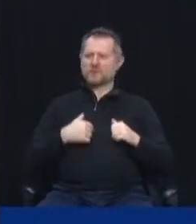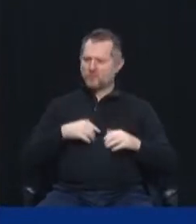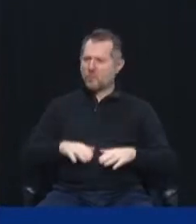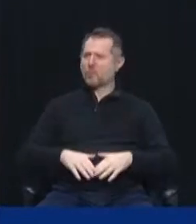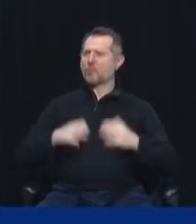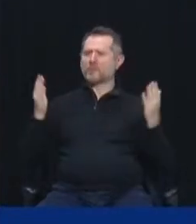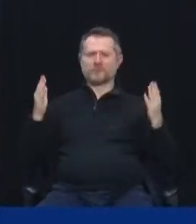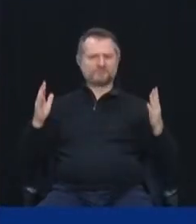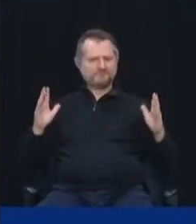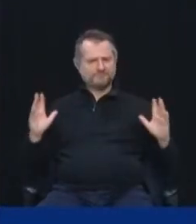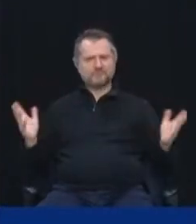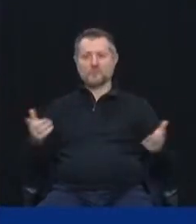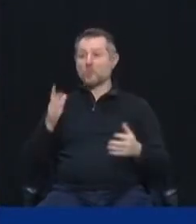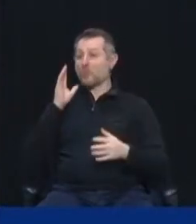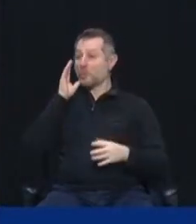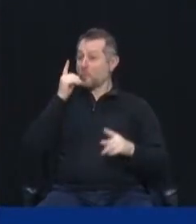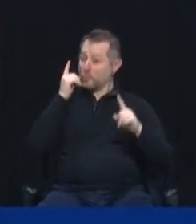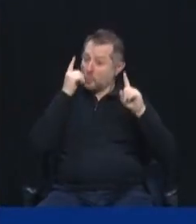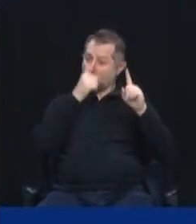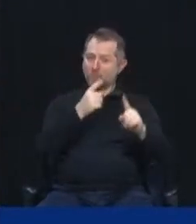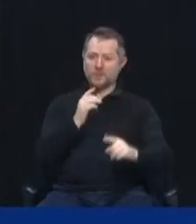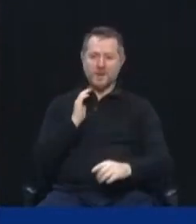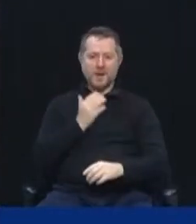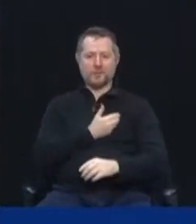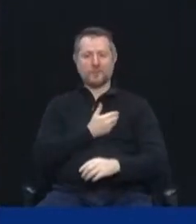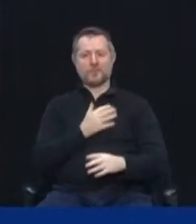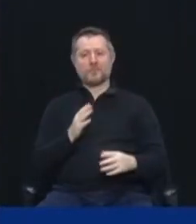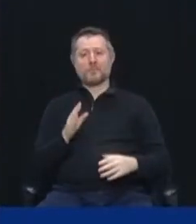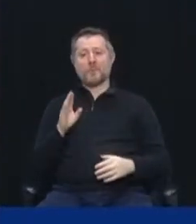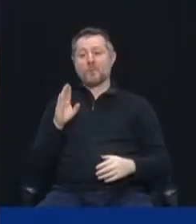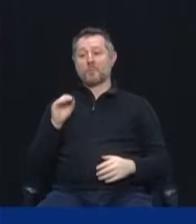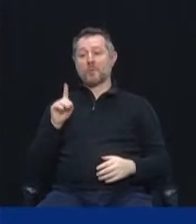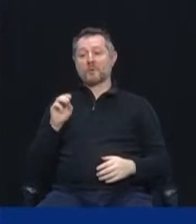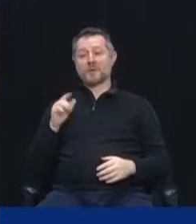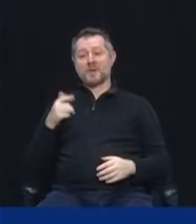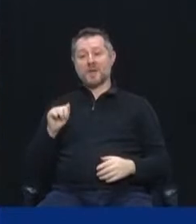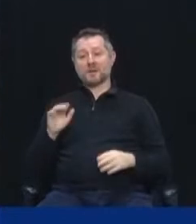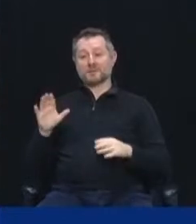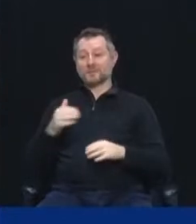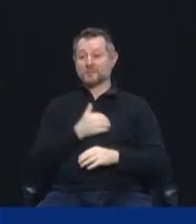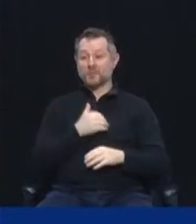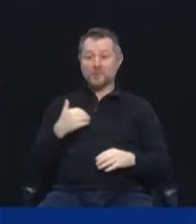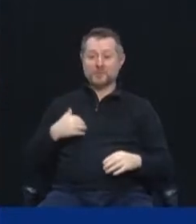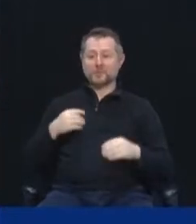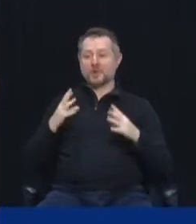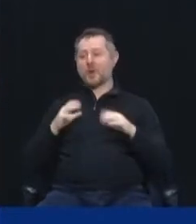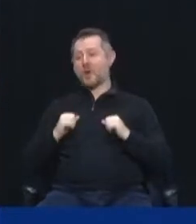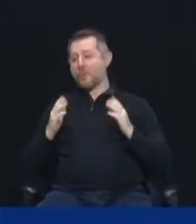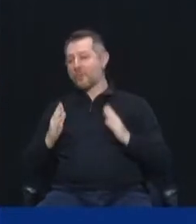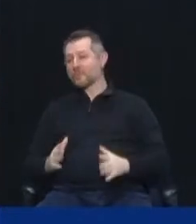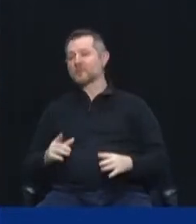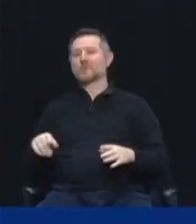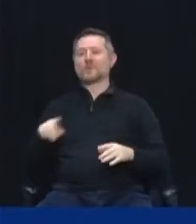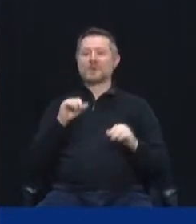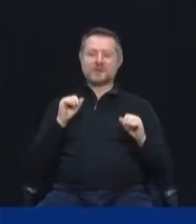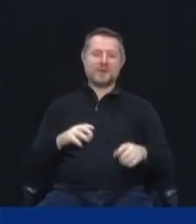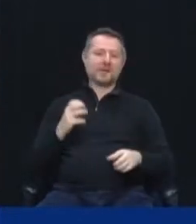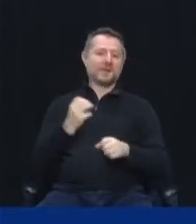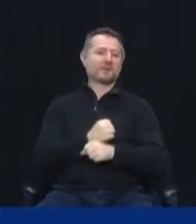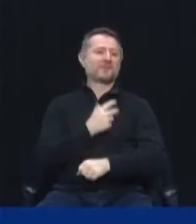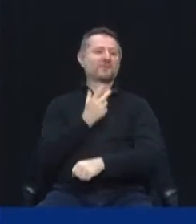see to it that our bodegas, their members, the owners will all be able to get vaccinated